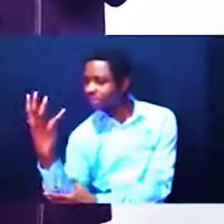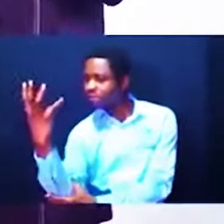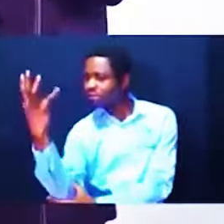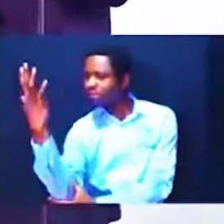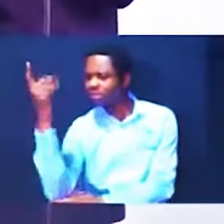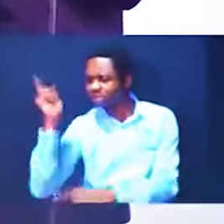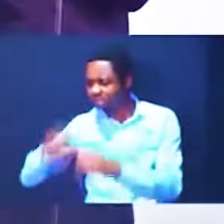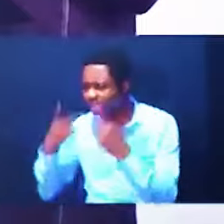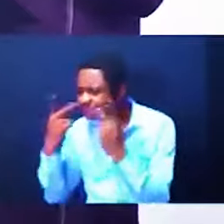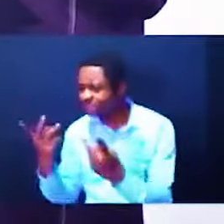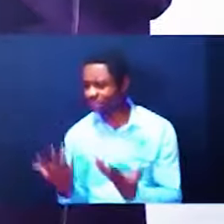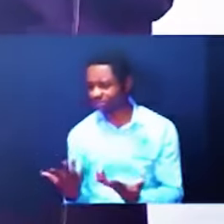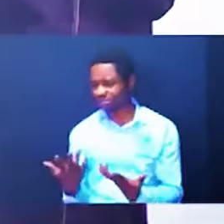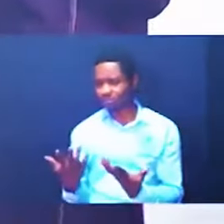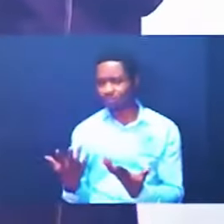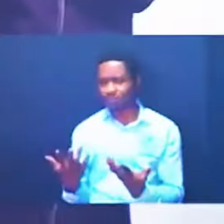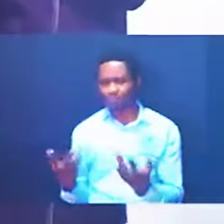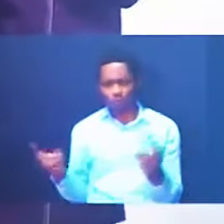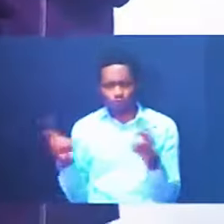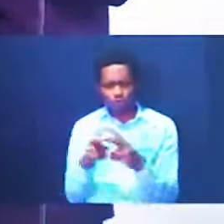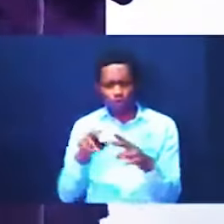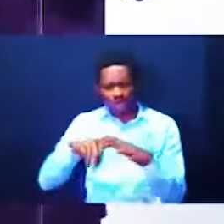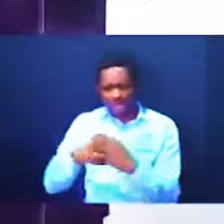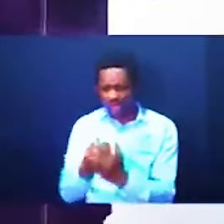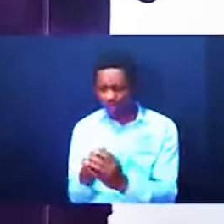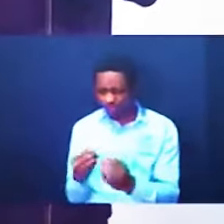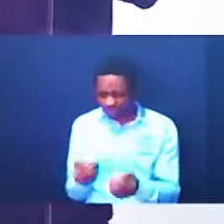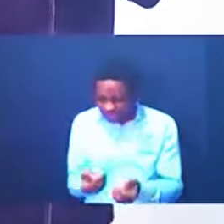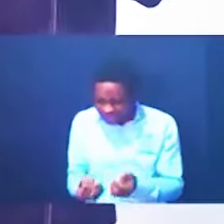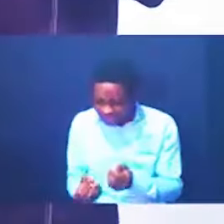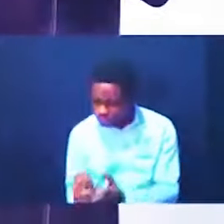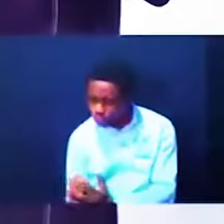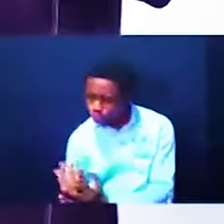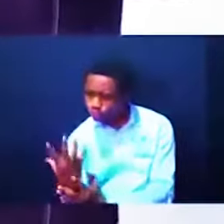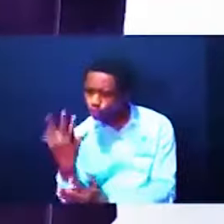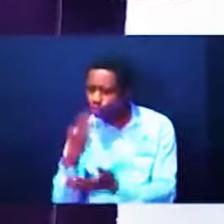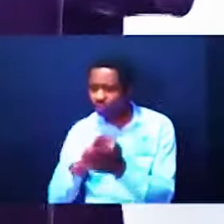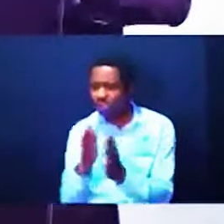So it is wonderful the way seeds grow.